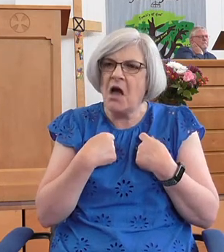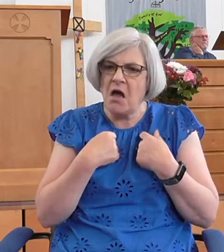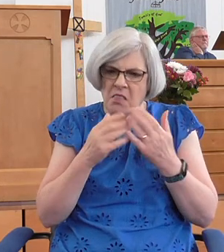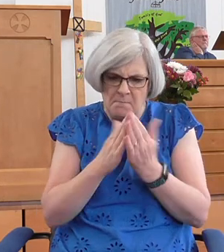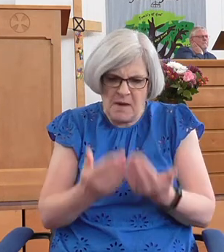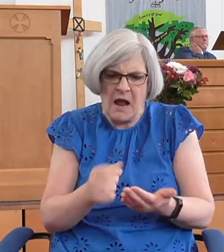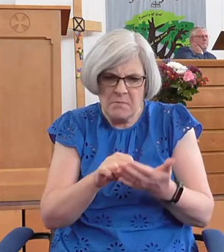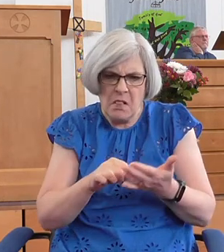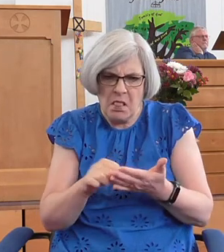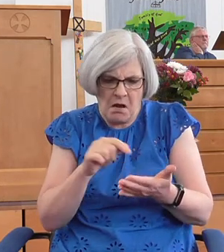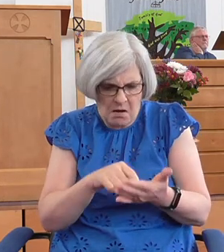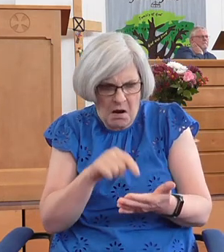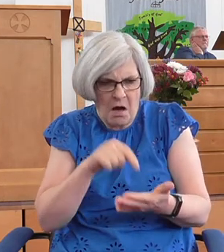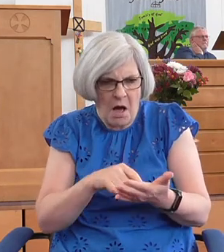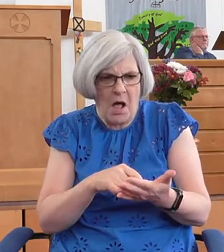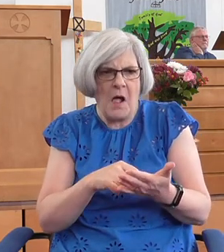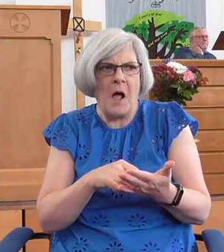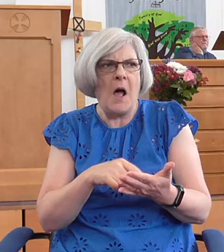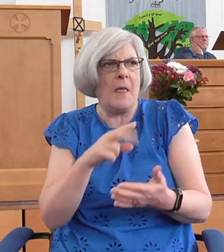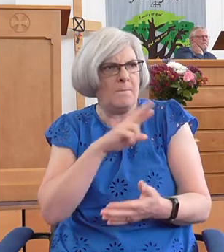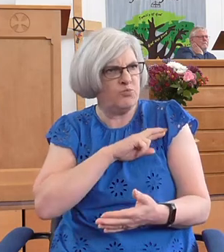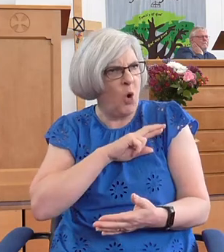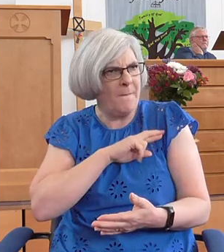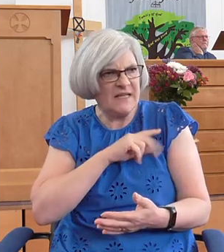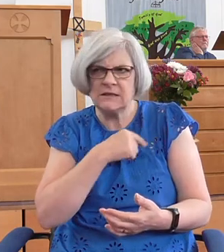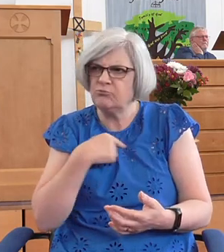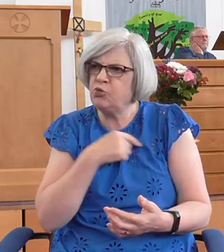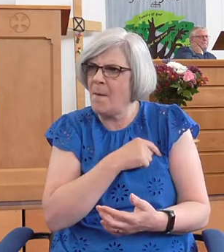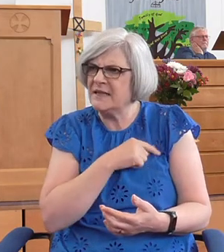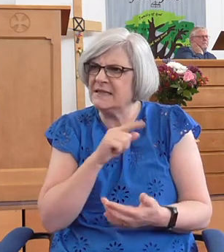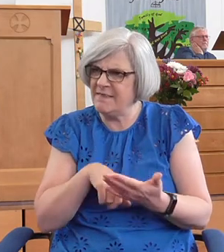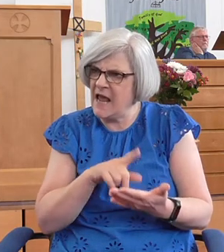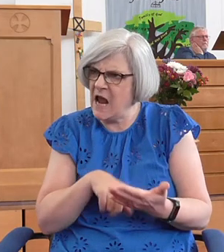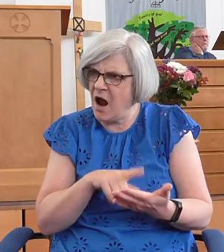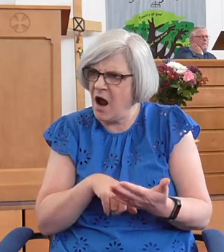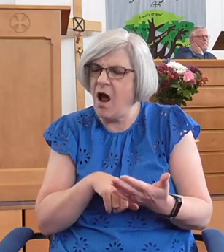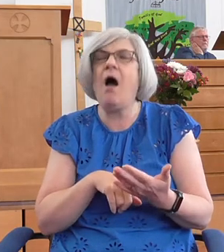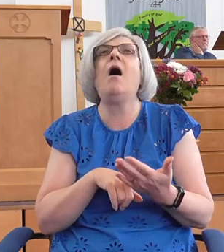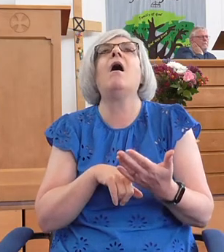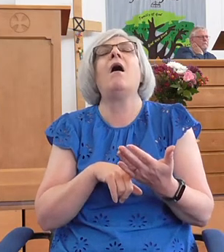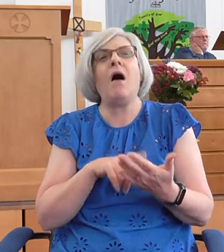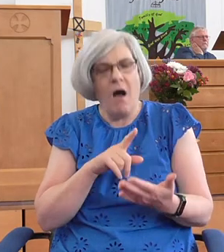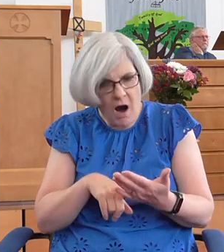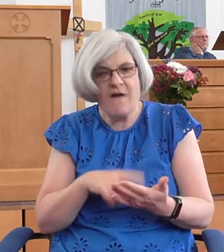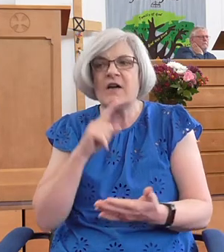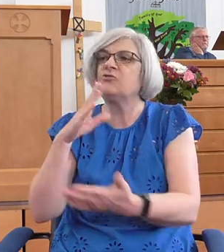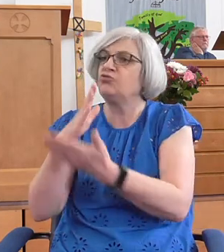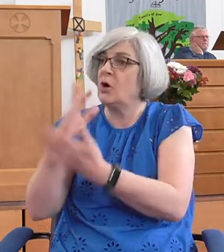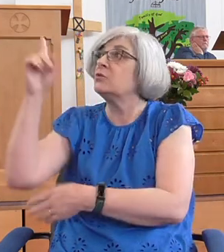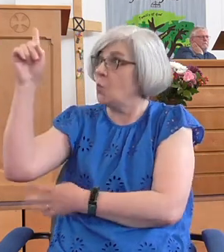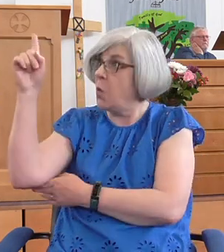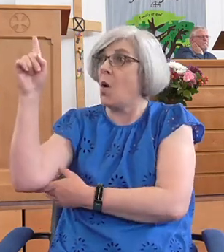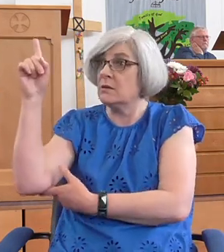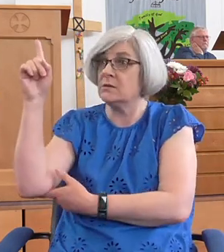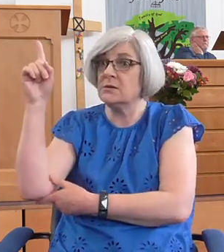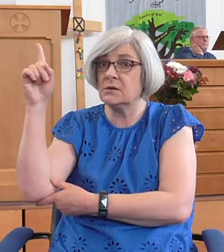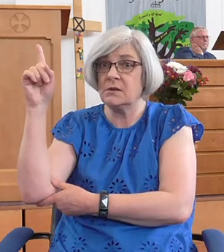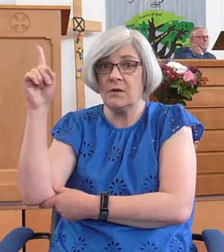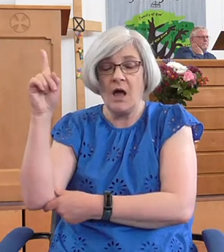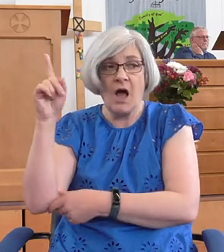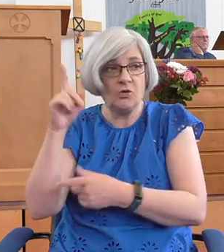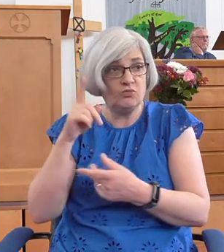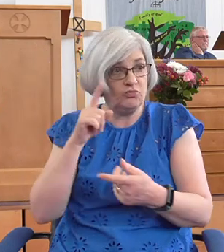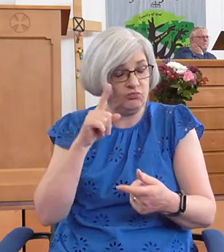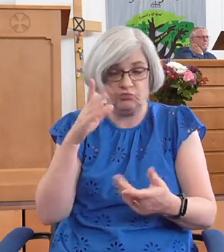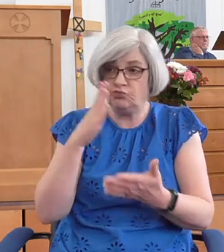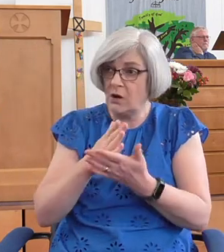be actually true, and I'm going to see the evidence of it. When I put my trust and my actions according to God's will, what does the Bible